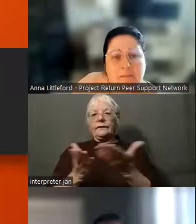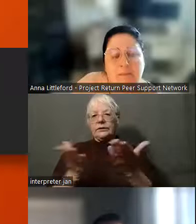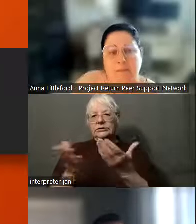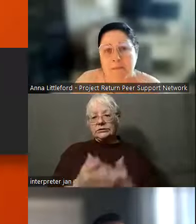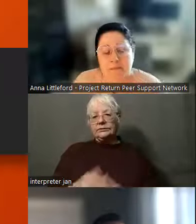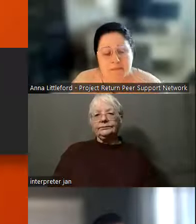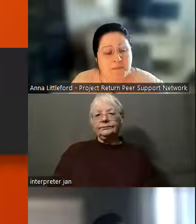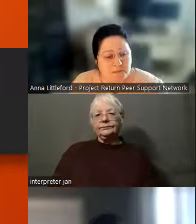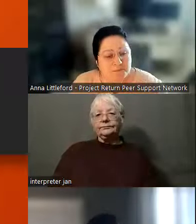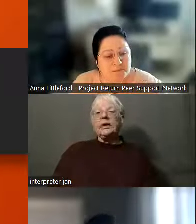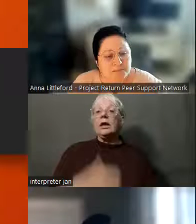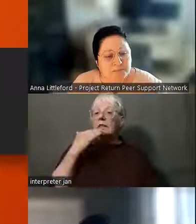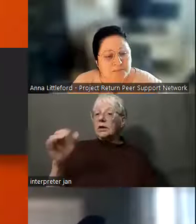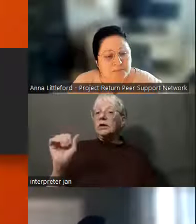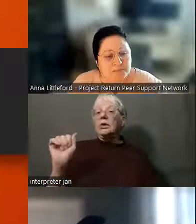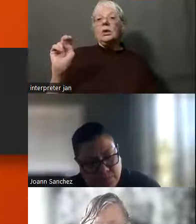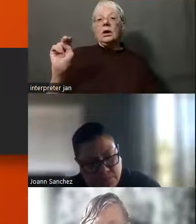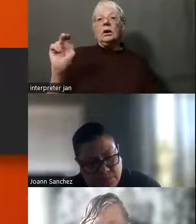Thank you, Anna.